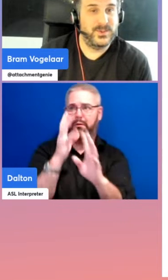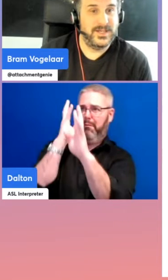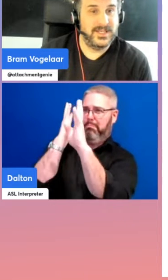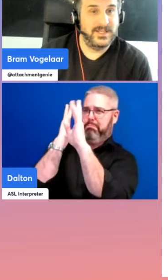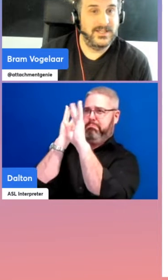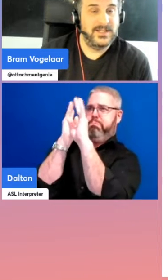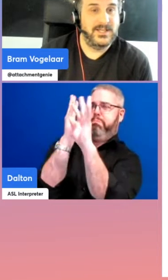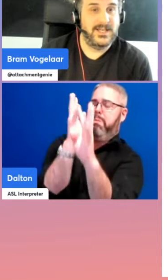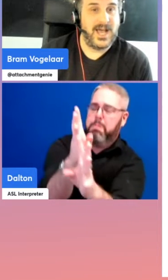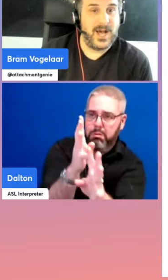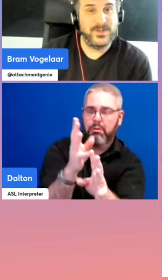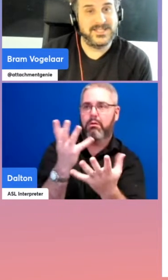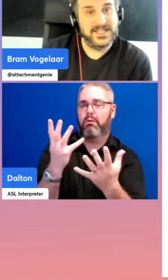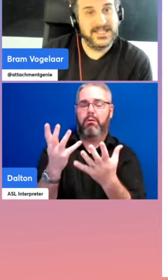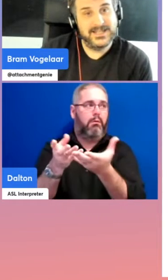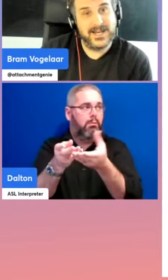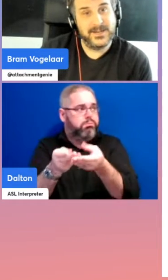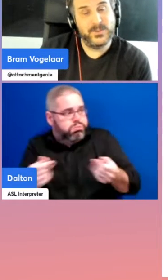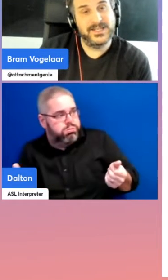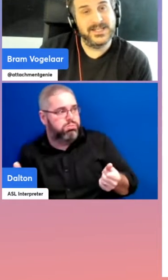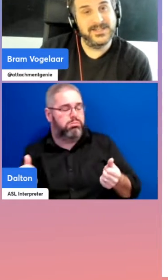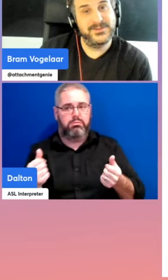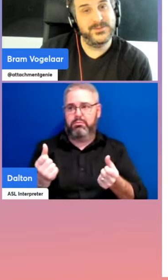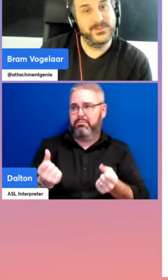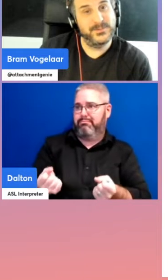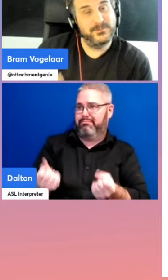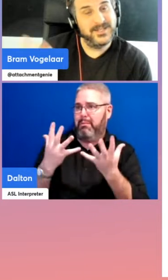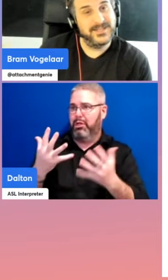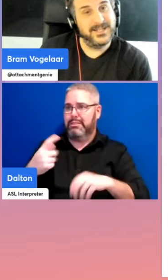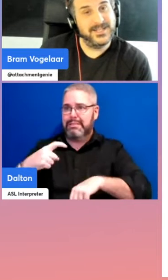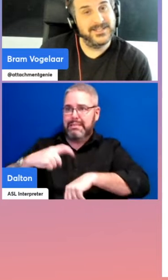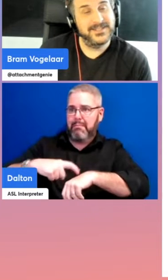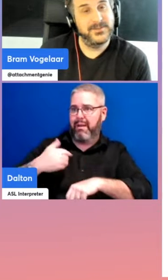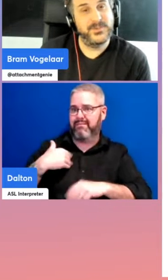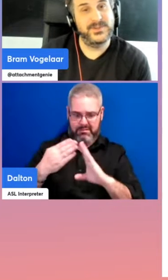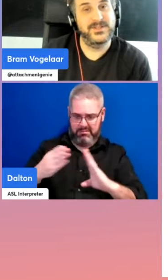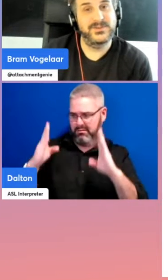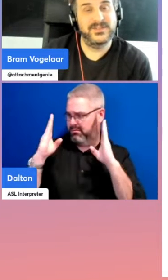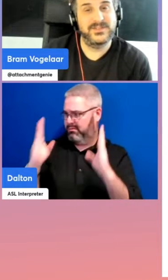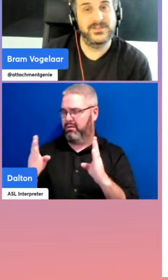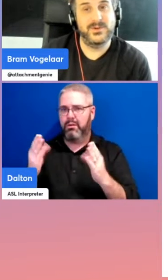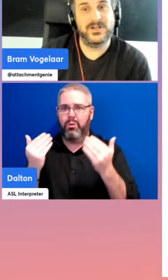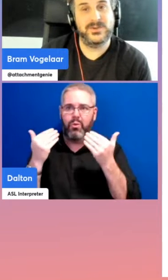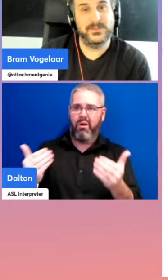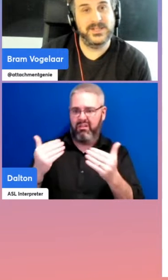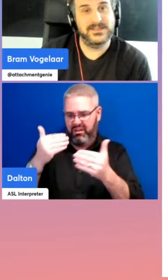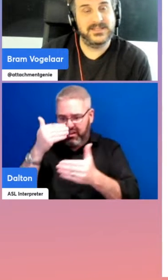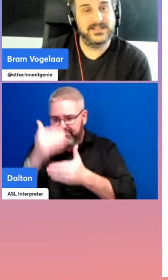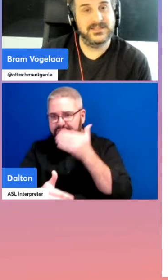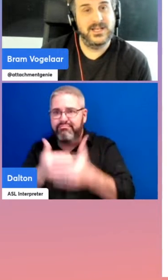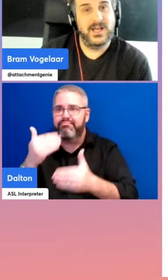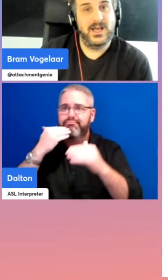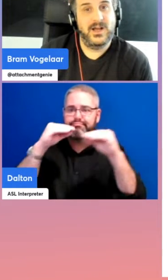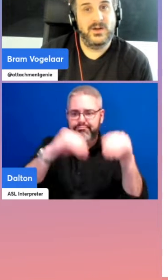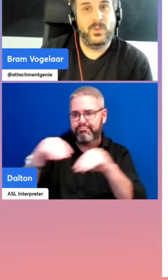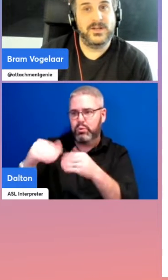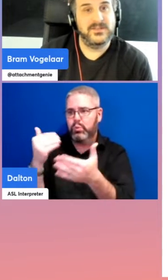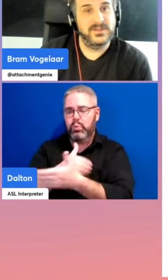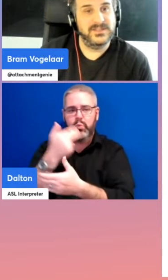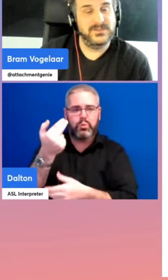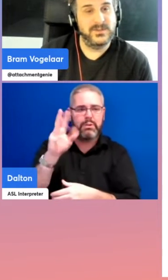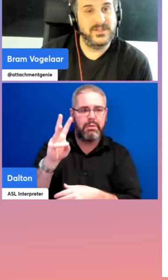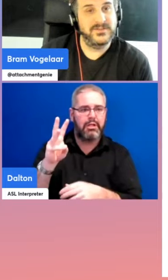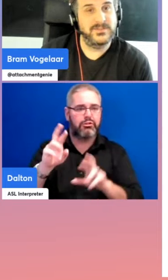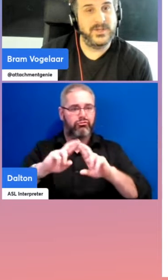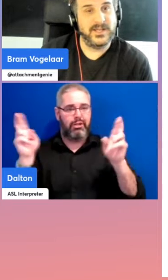going to go away, and how much lead time we need to basically put new hardware in place. And that's one